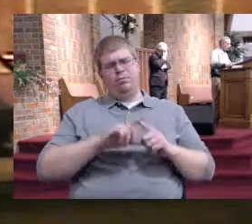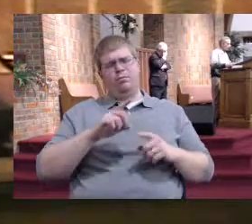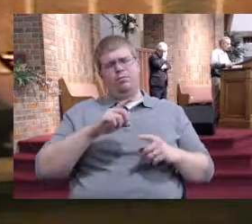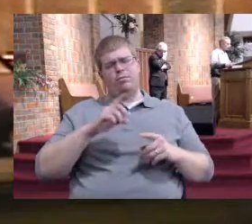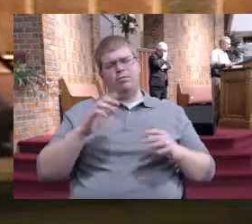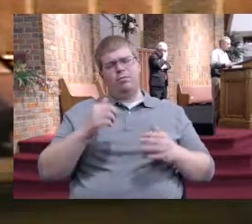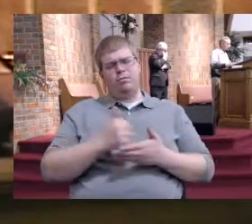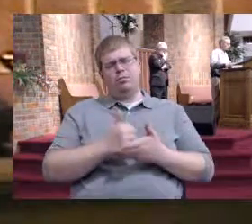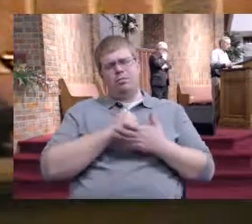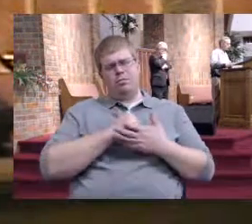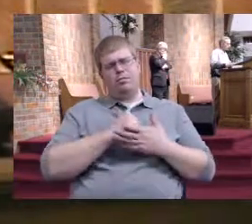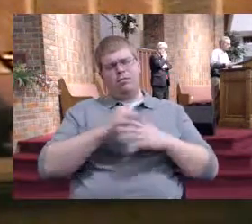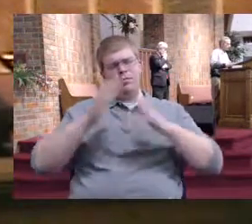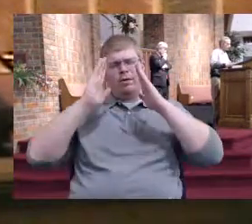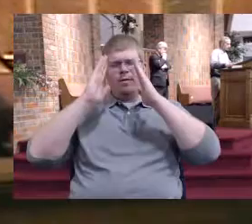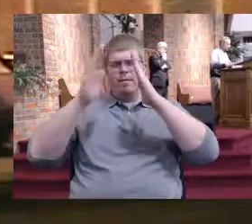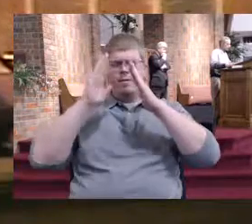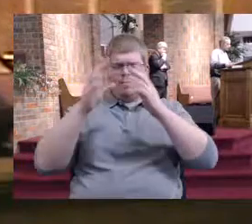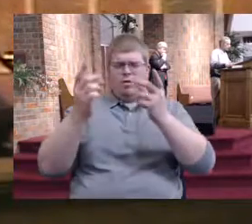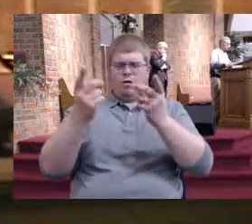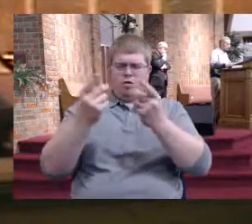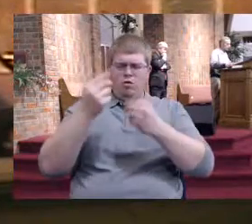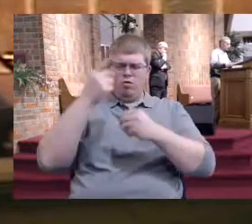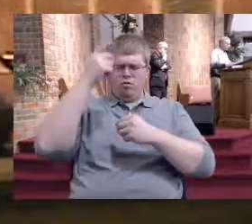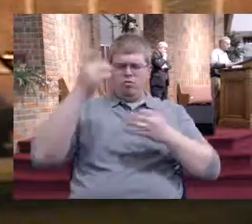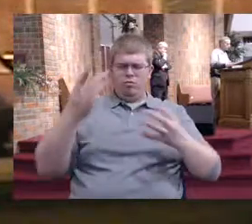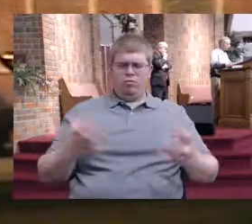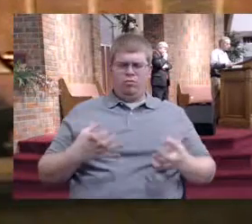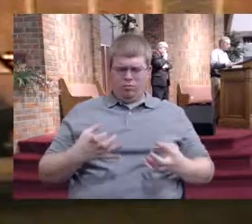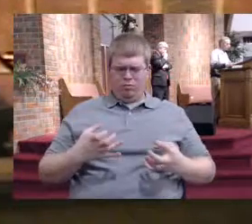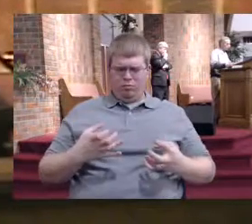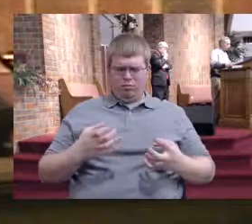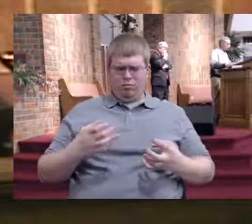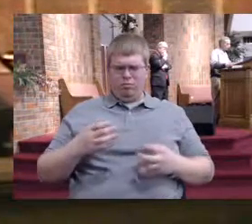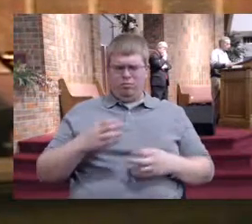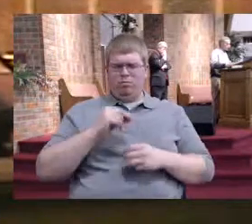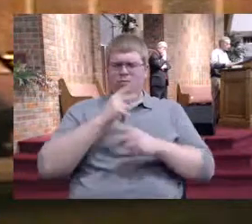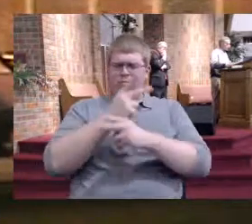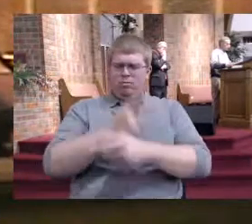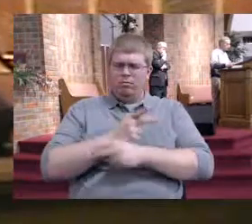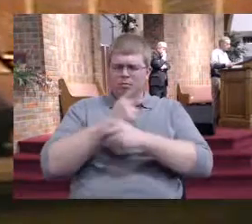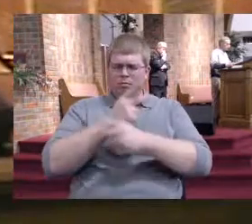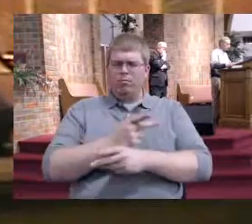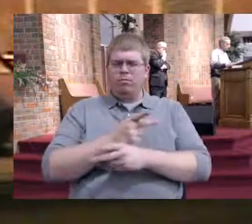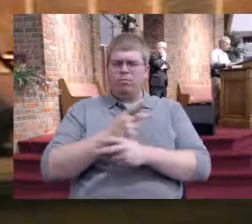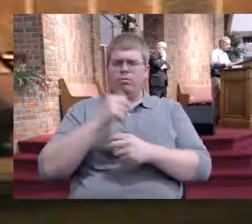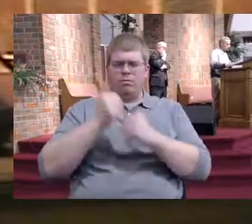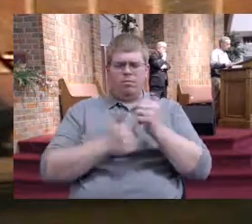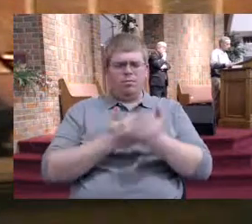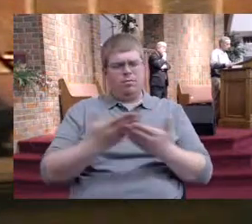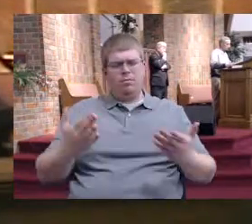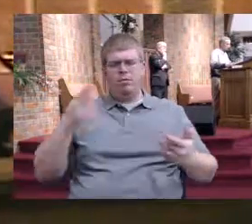will, being good stewards of all those things that you afford us.